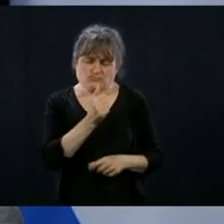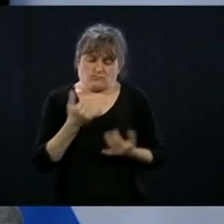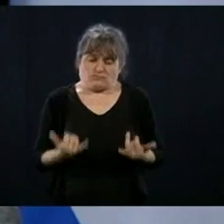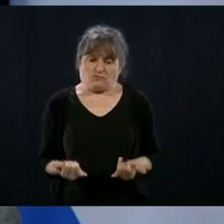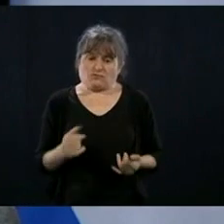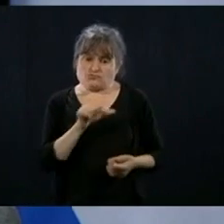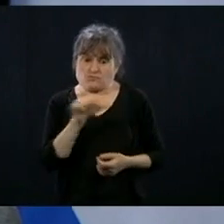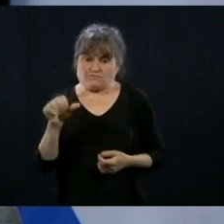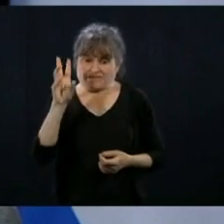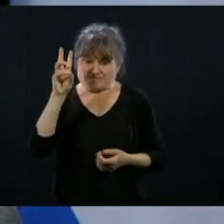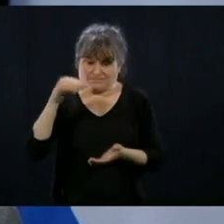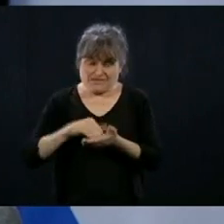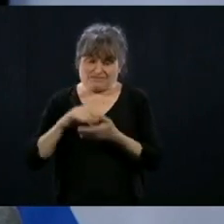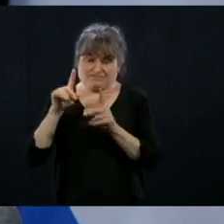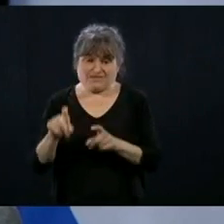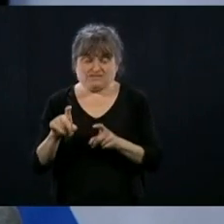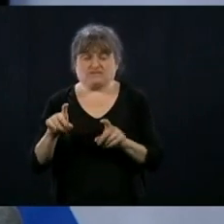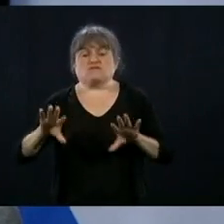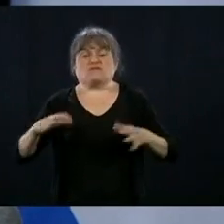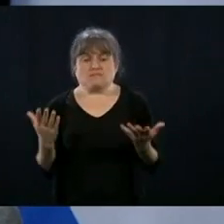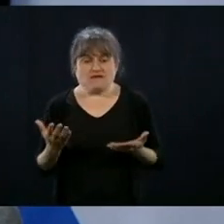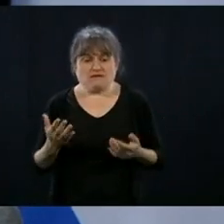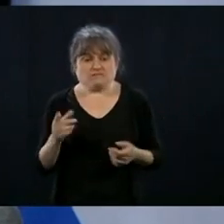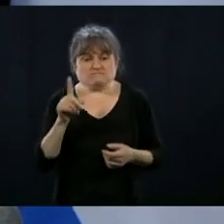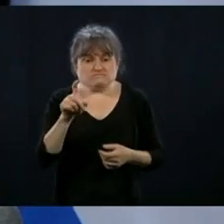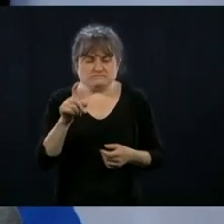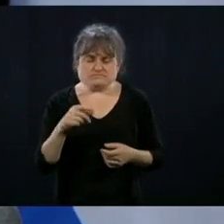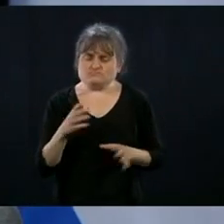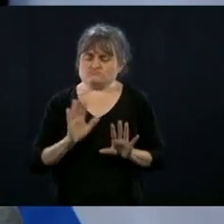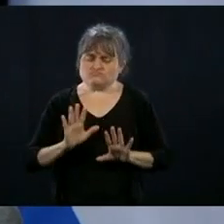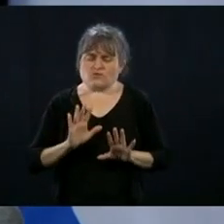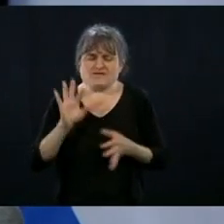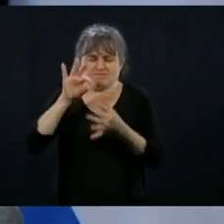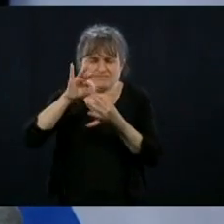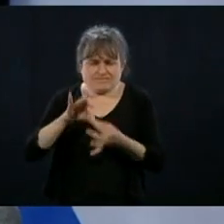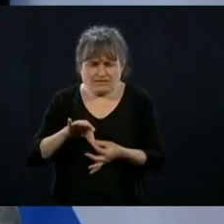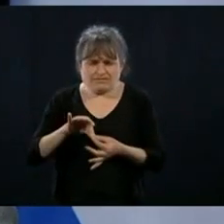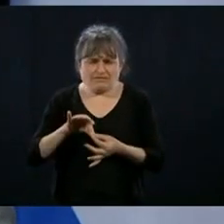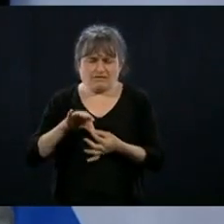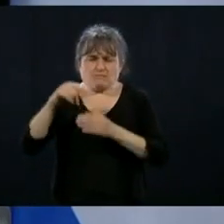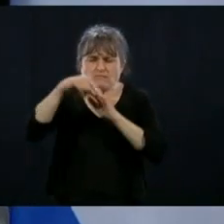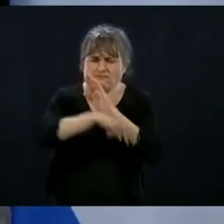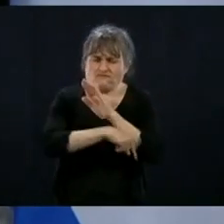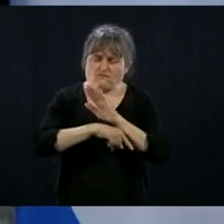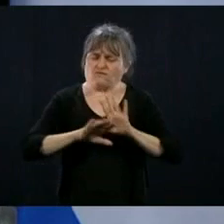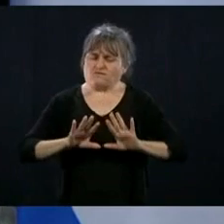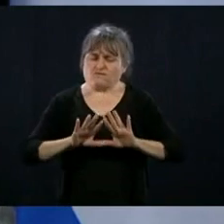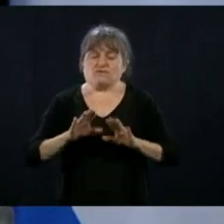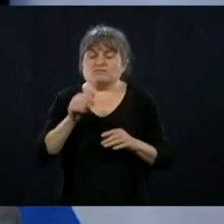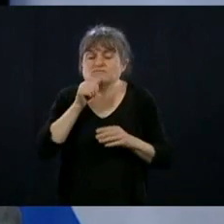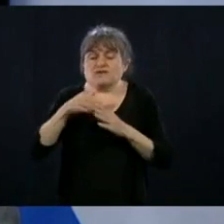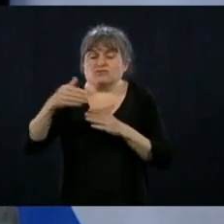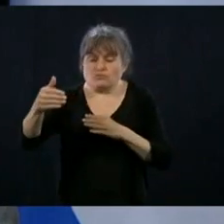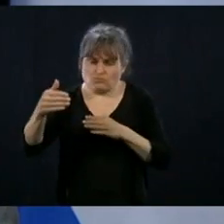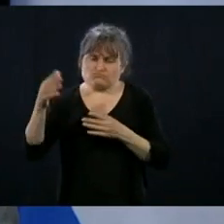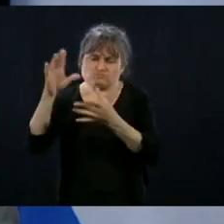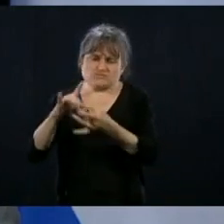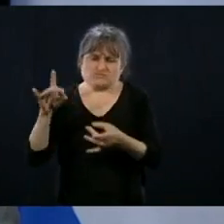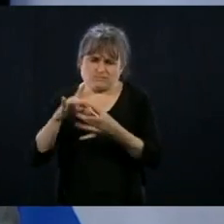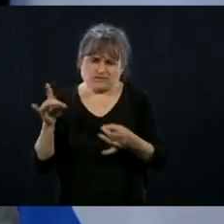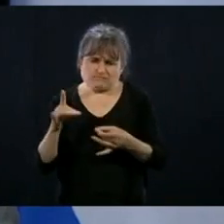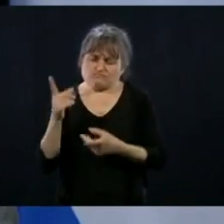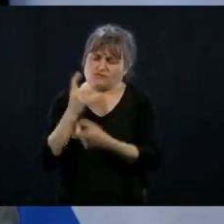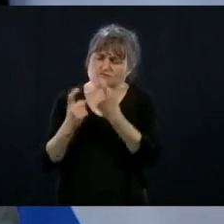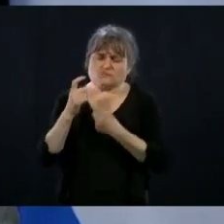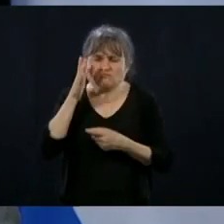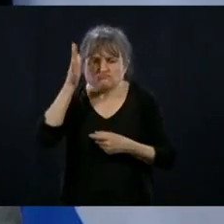now. So can you tell us how you're going to do it? We're not going to go into details because you will have the opportunity of asking me questions on that